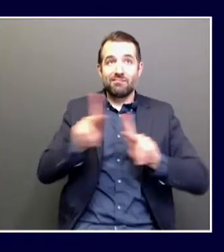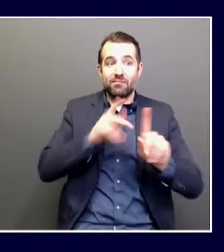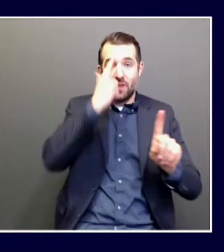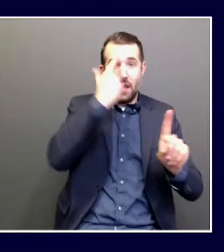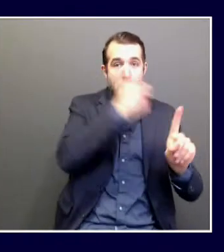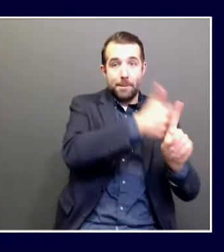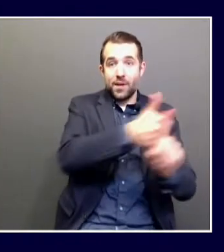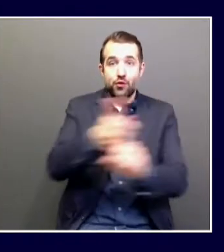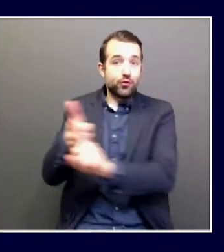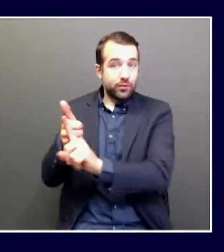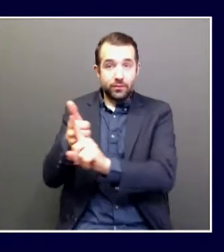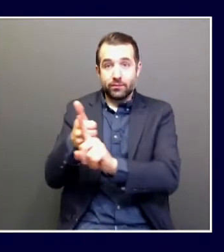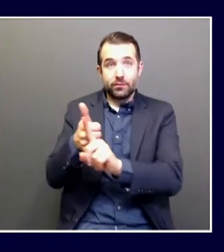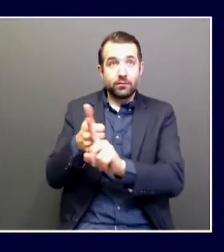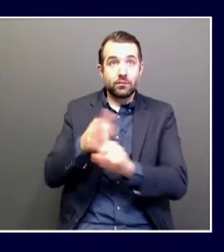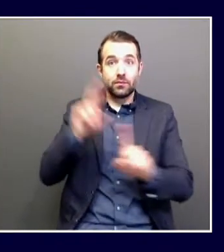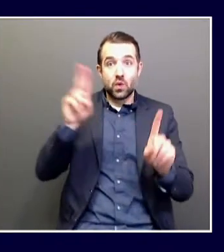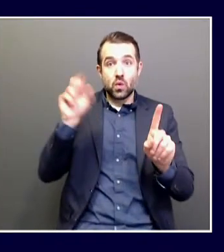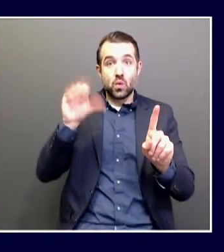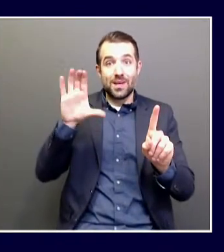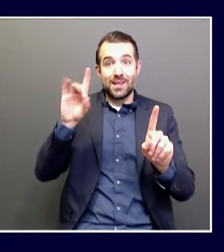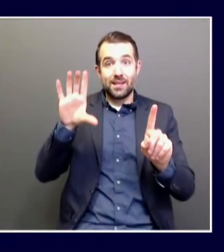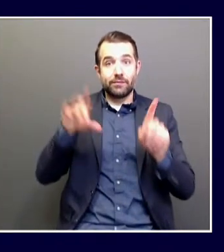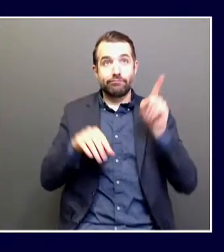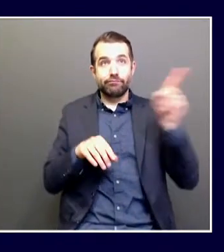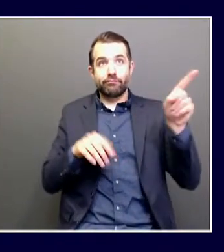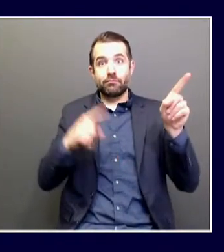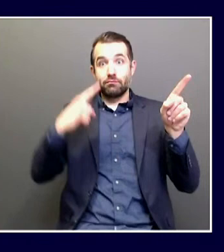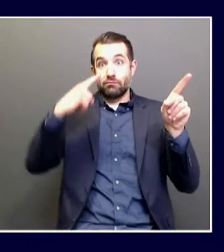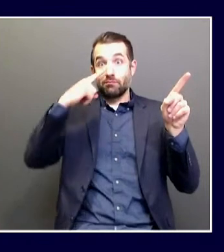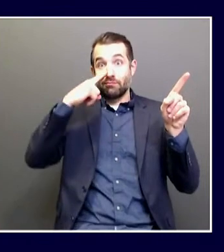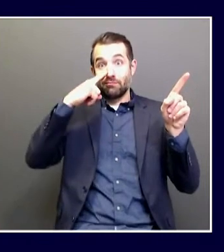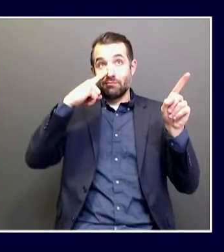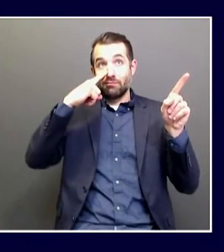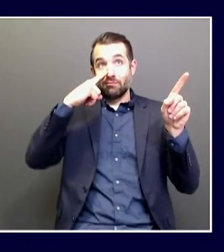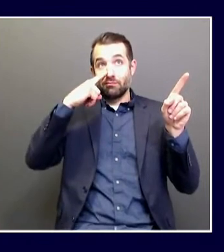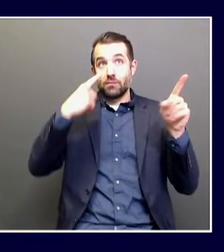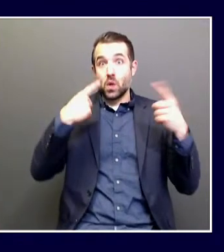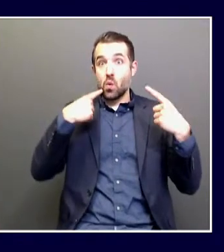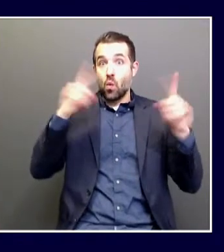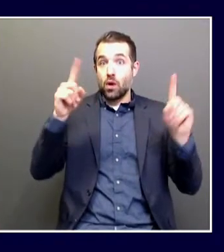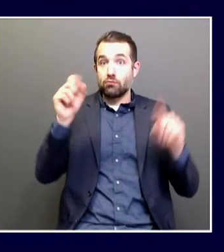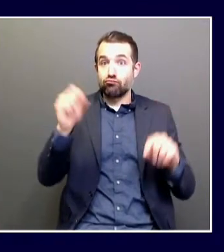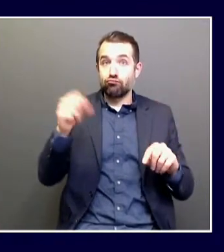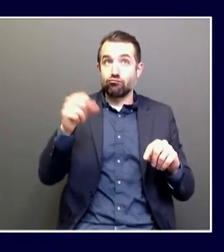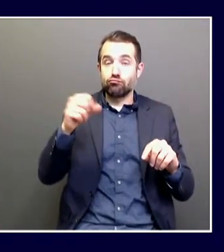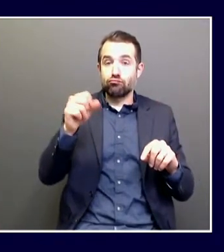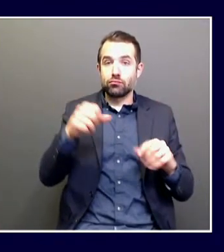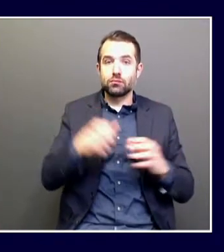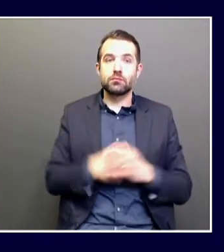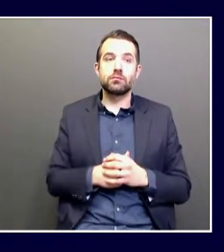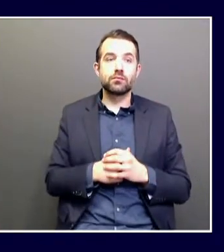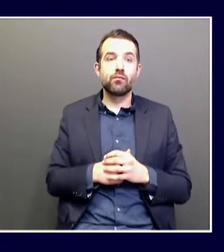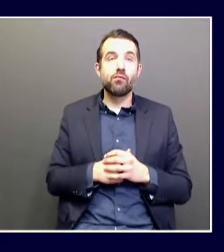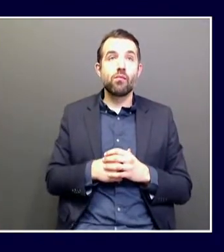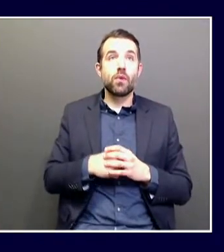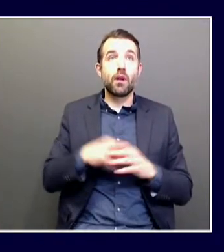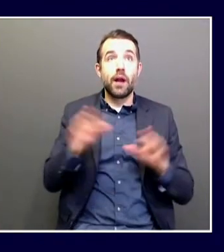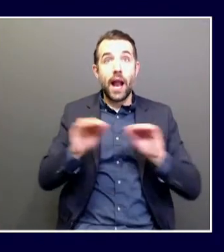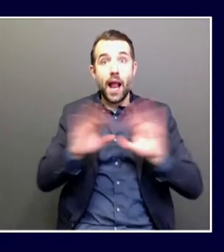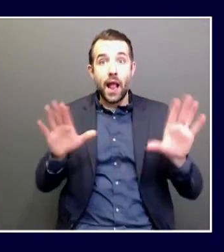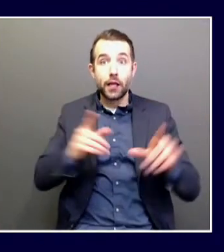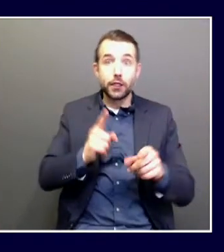CDC has indicated that the nasal specimen still remains effective. There is no clear and right answer here,